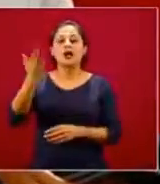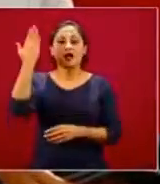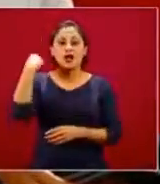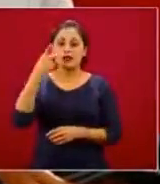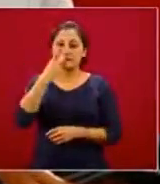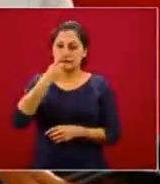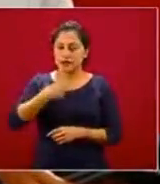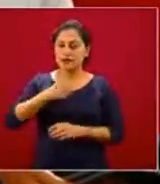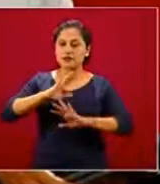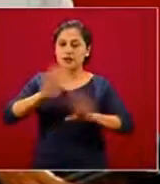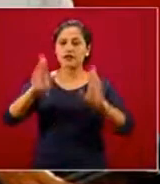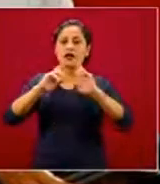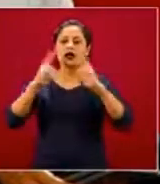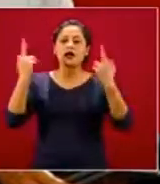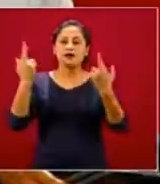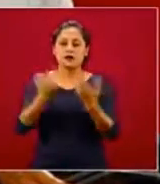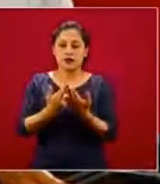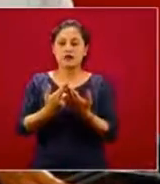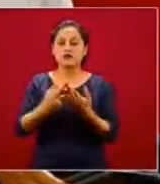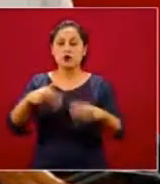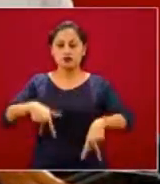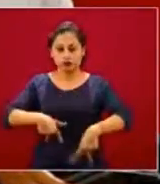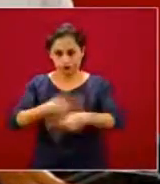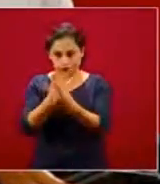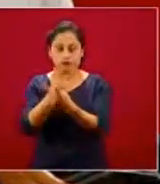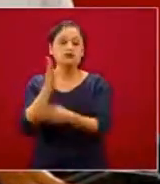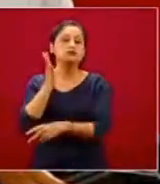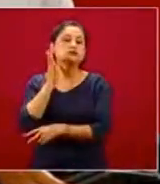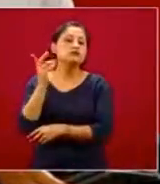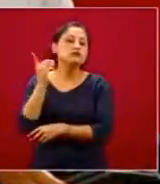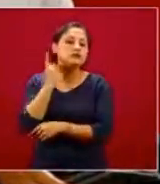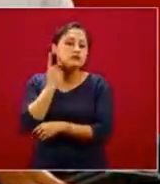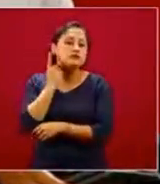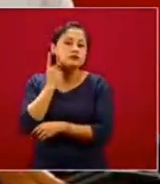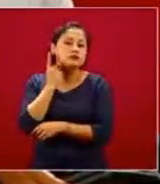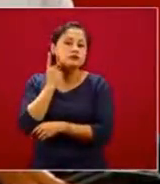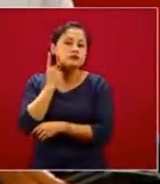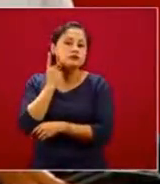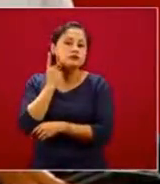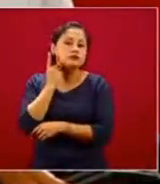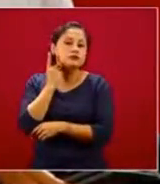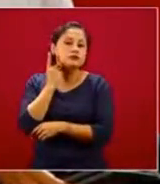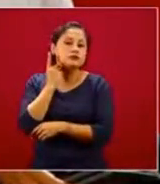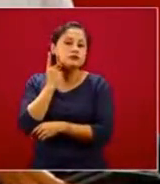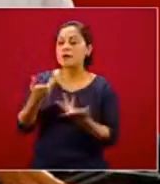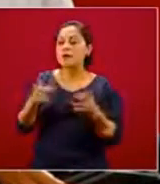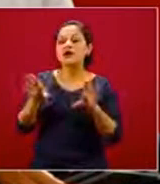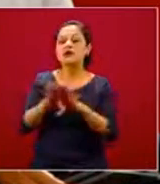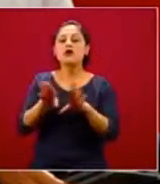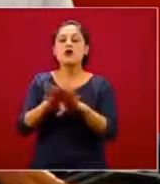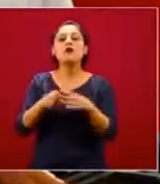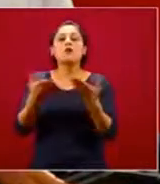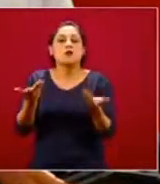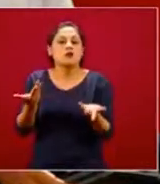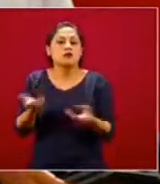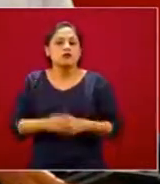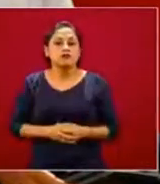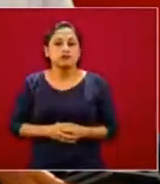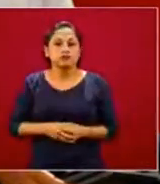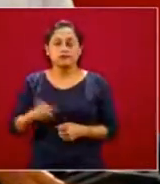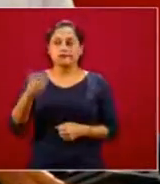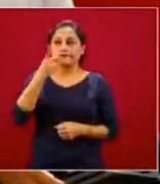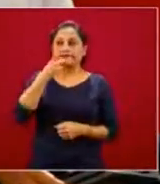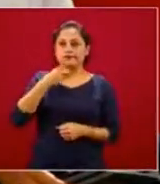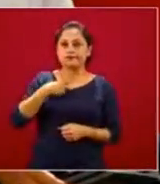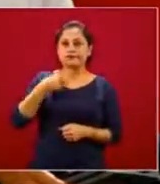You told us about the virtual appearance that you had with the Congress members. And so I